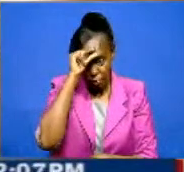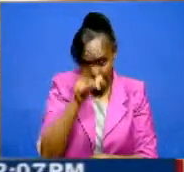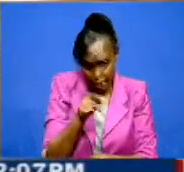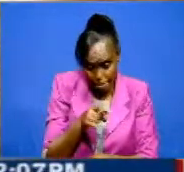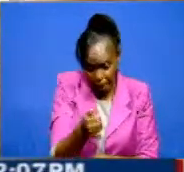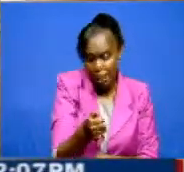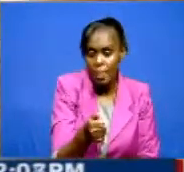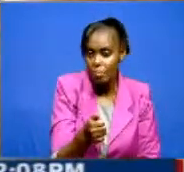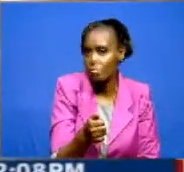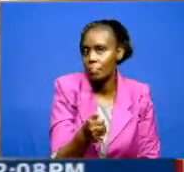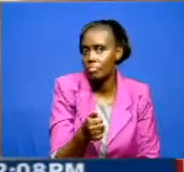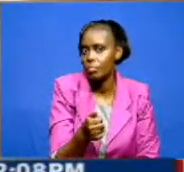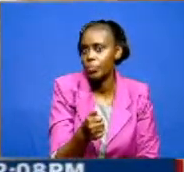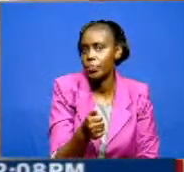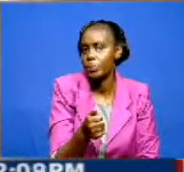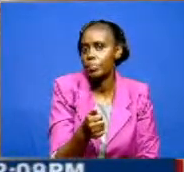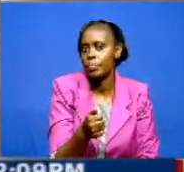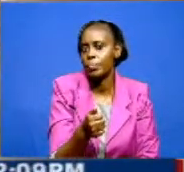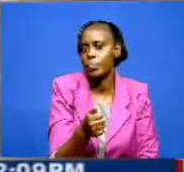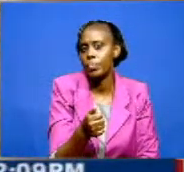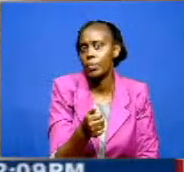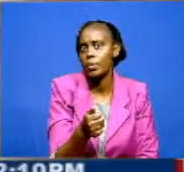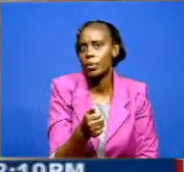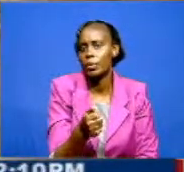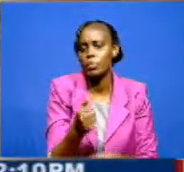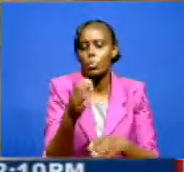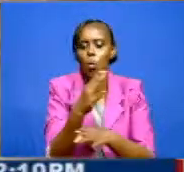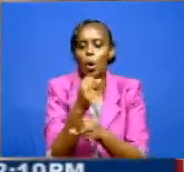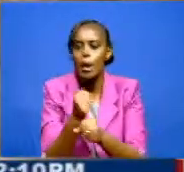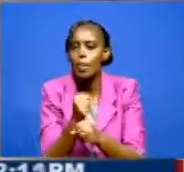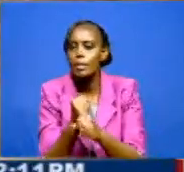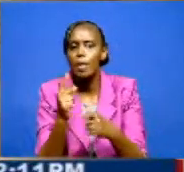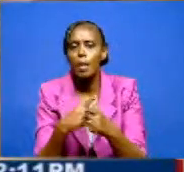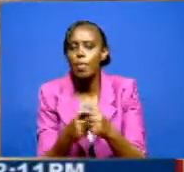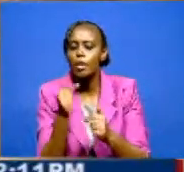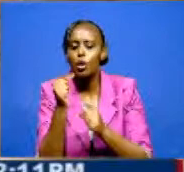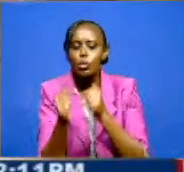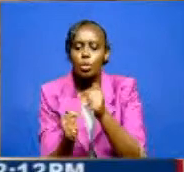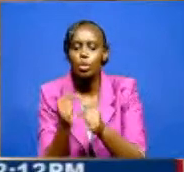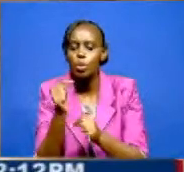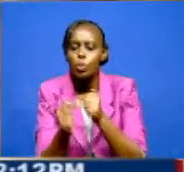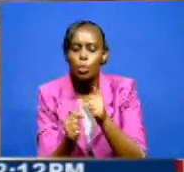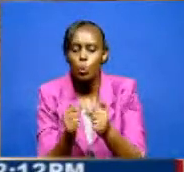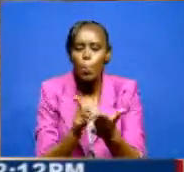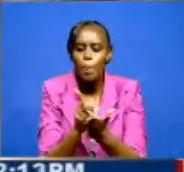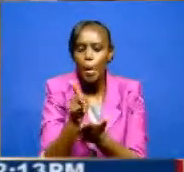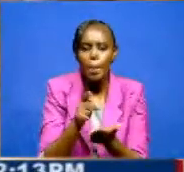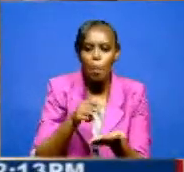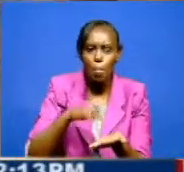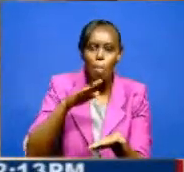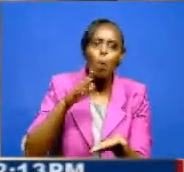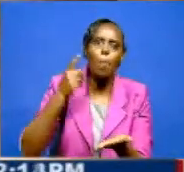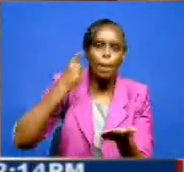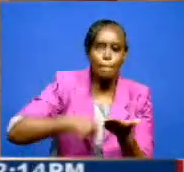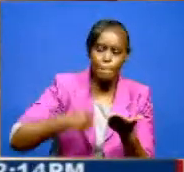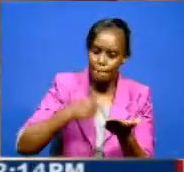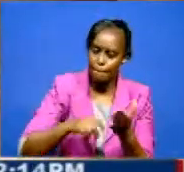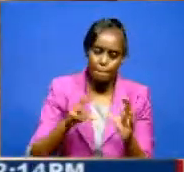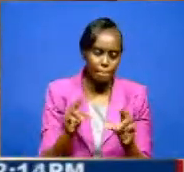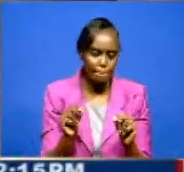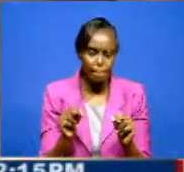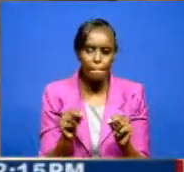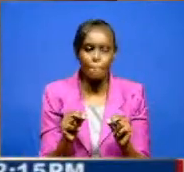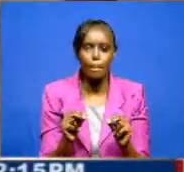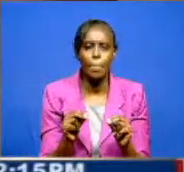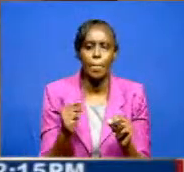paying what is due to these statutory bodies, they don't continue paying more penalties. Otherwise, we are going to continue